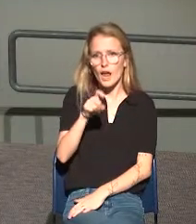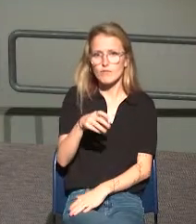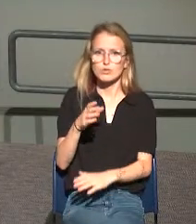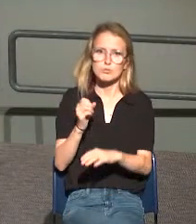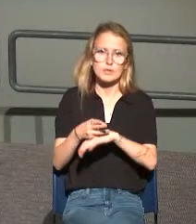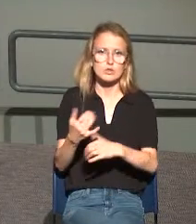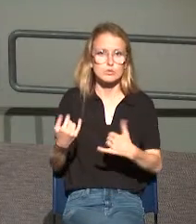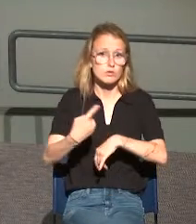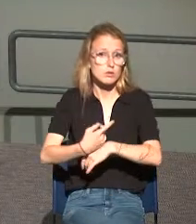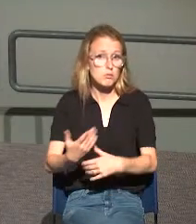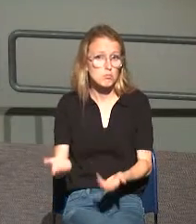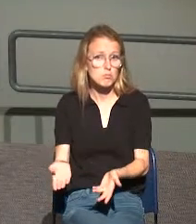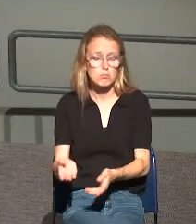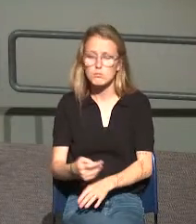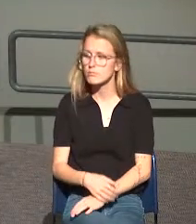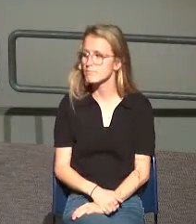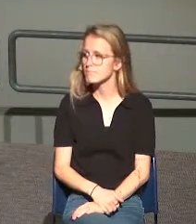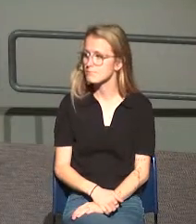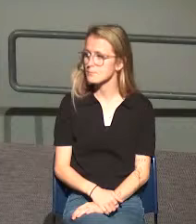today?